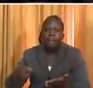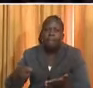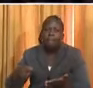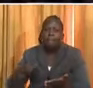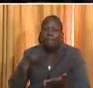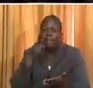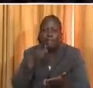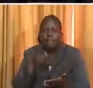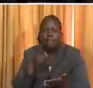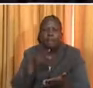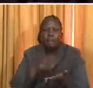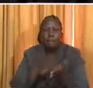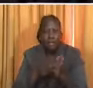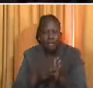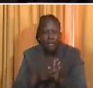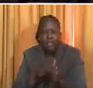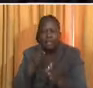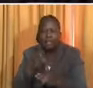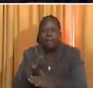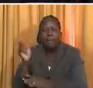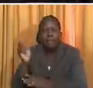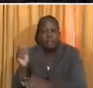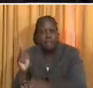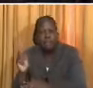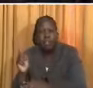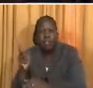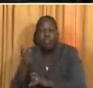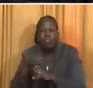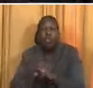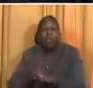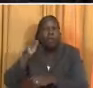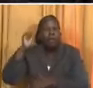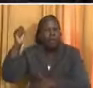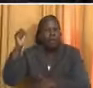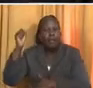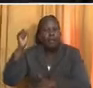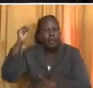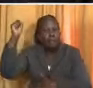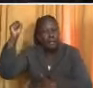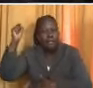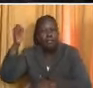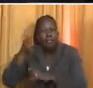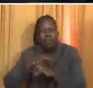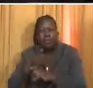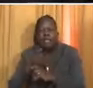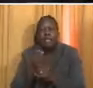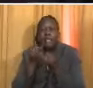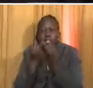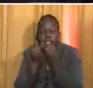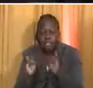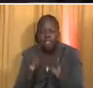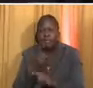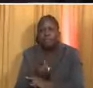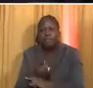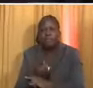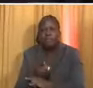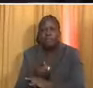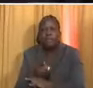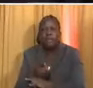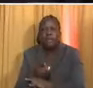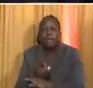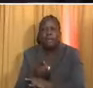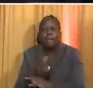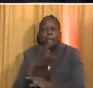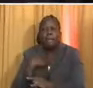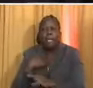Indeed, nothing stops the President from campaigning for or against the initiative. For these reasons, I